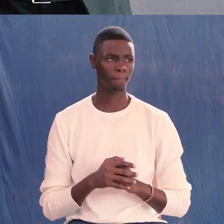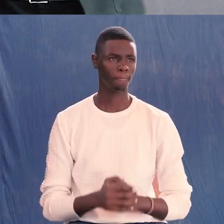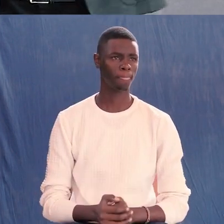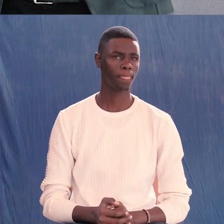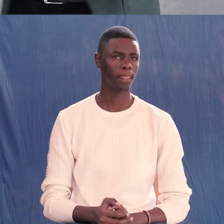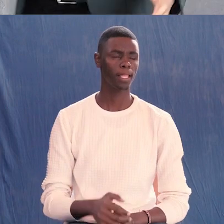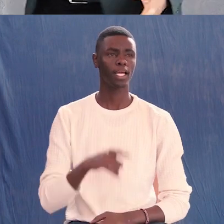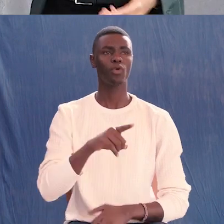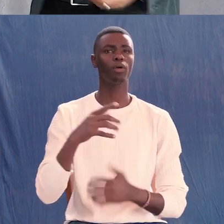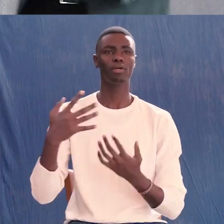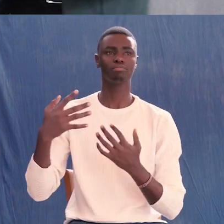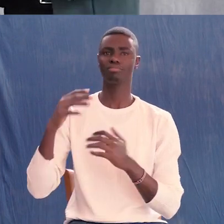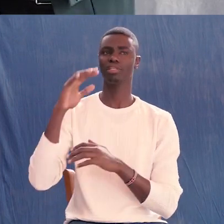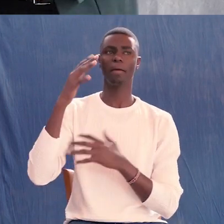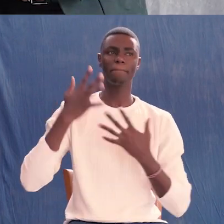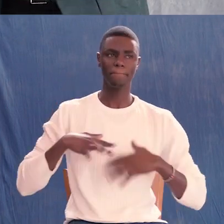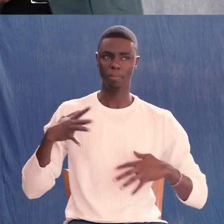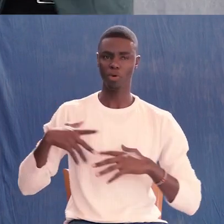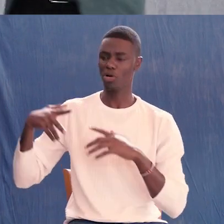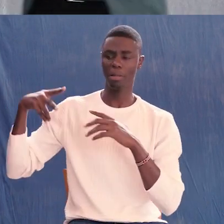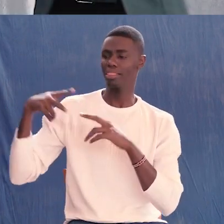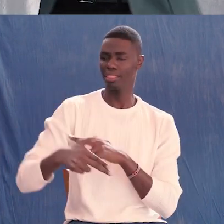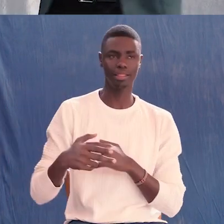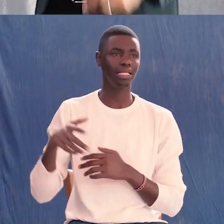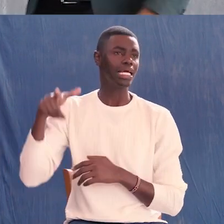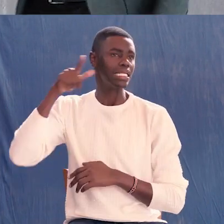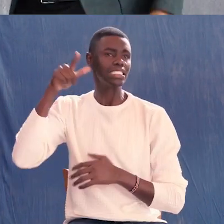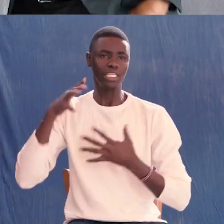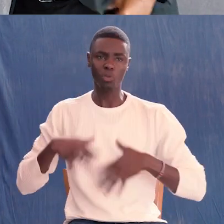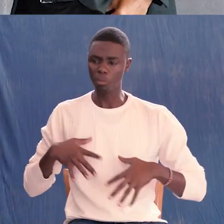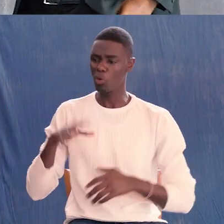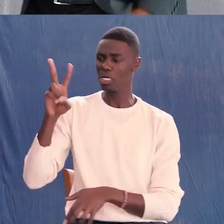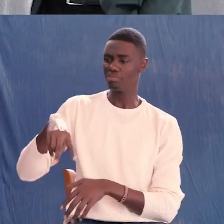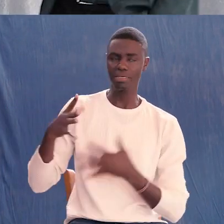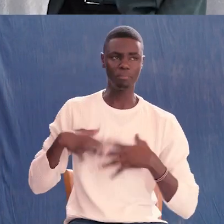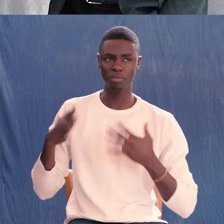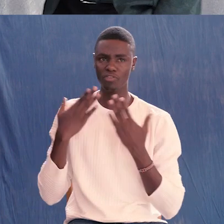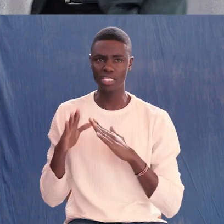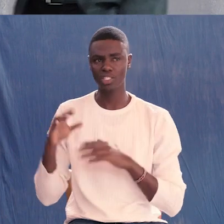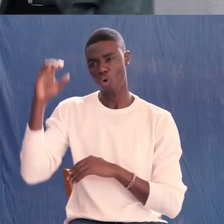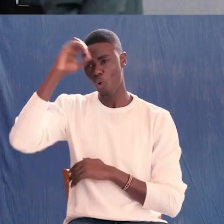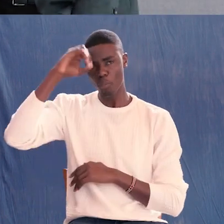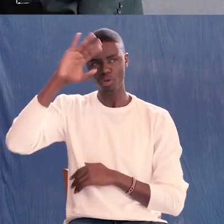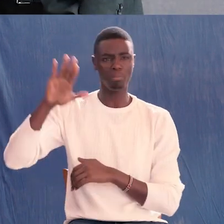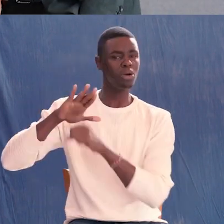you're cutting people off, you're not listening to people, you're minimizing other people's opinions.